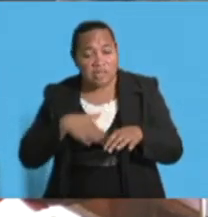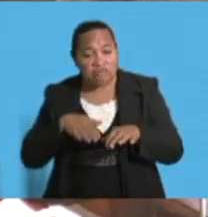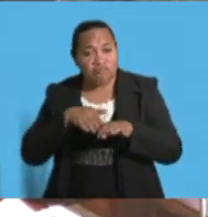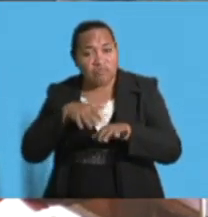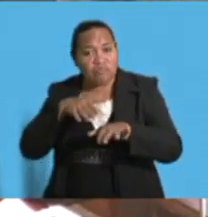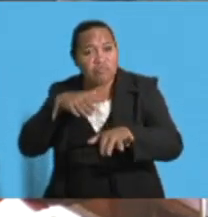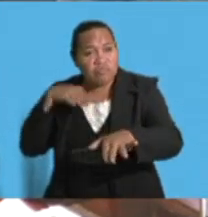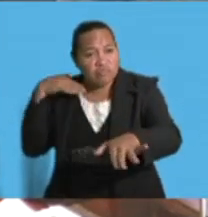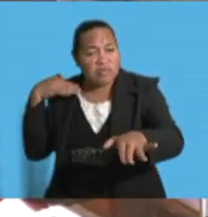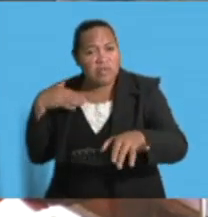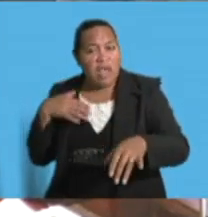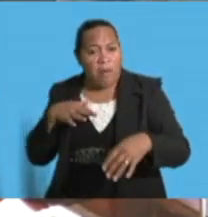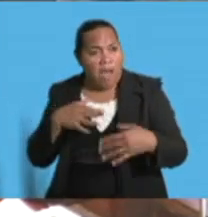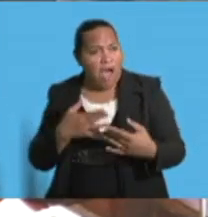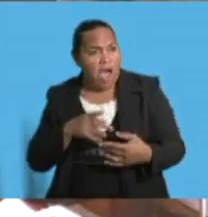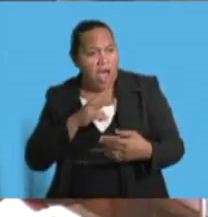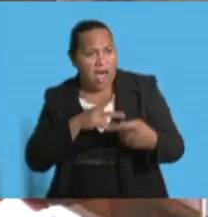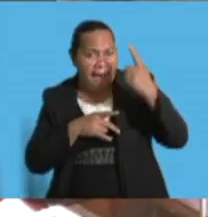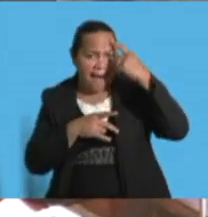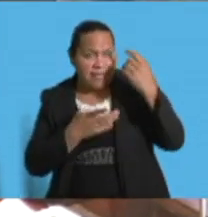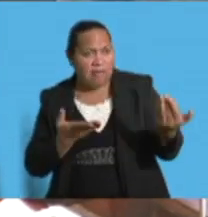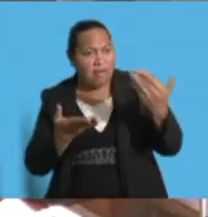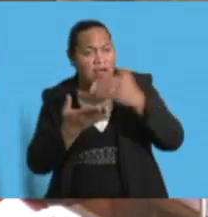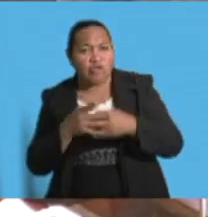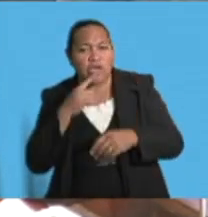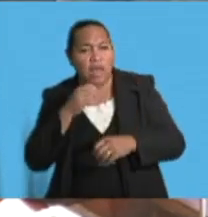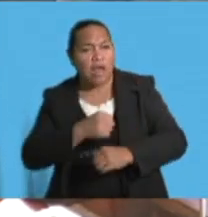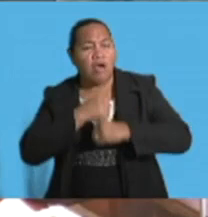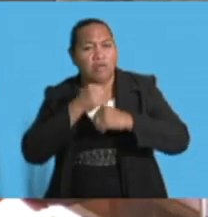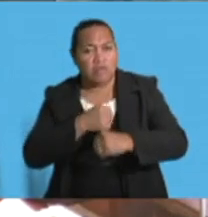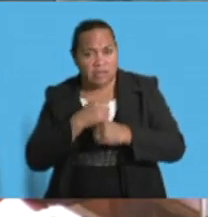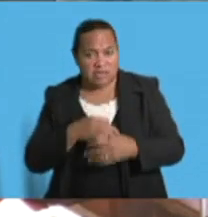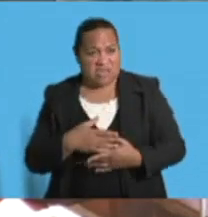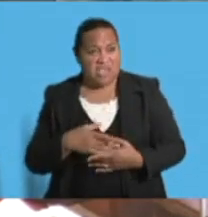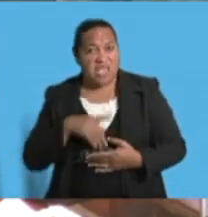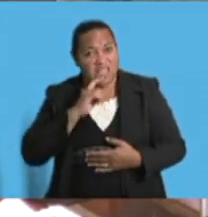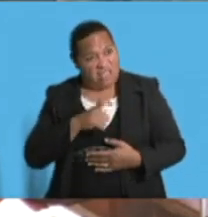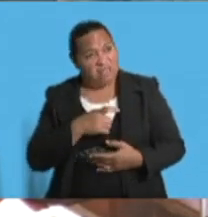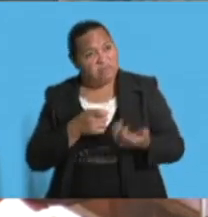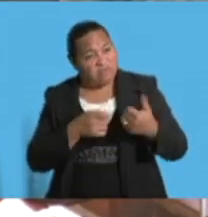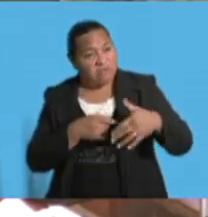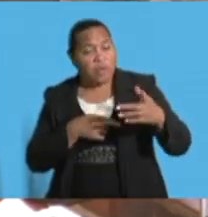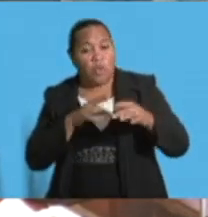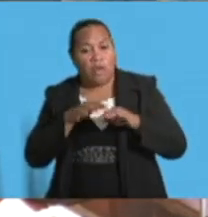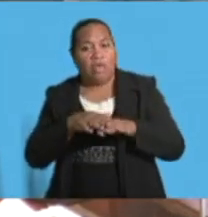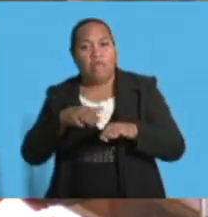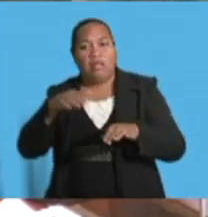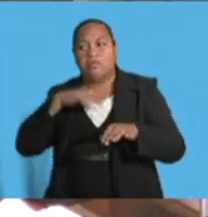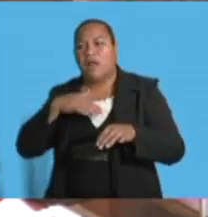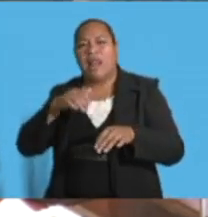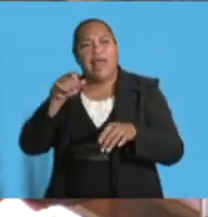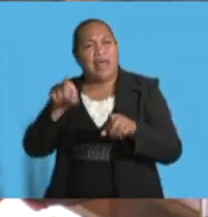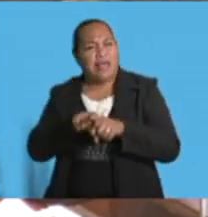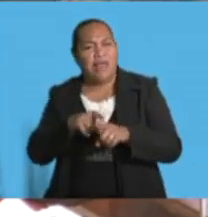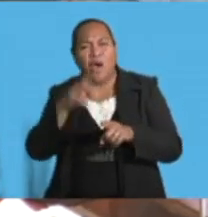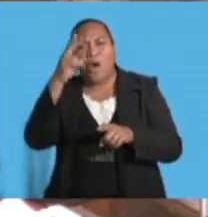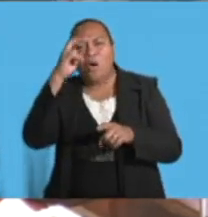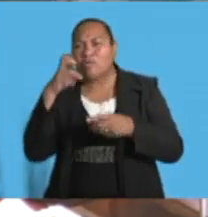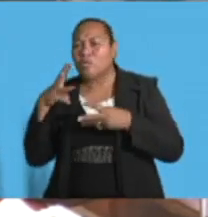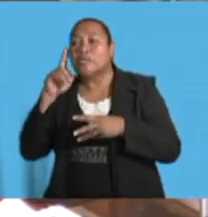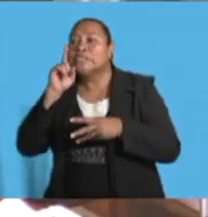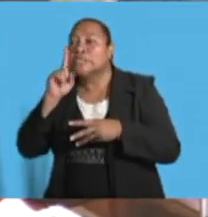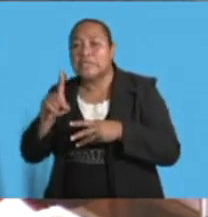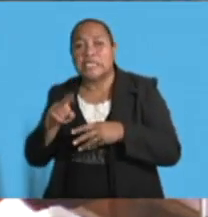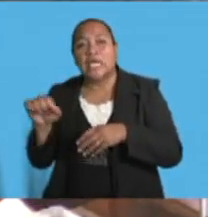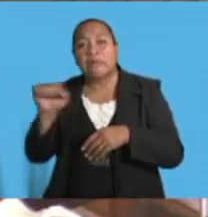horse farms or barns. If they have their way, Madam Speaker, we will go reverse and back into the Stone Age when we will see all horse traffic